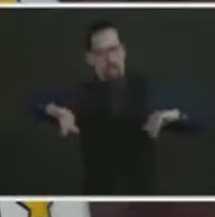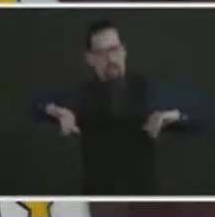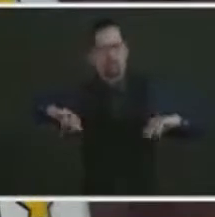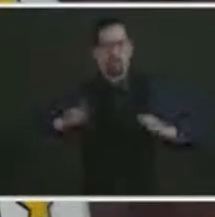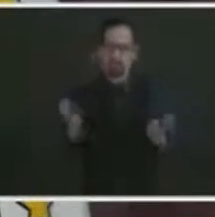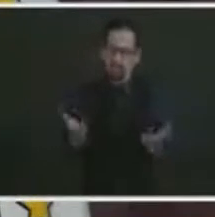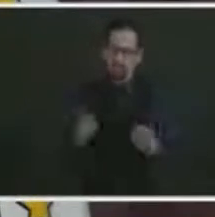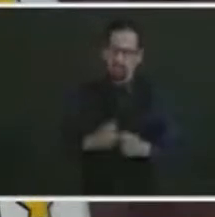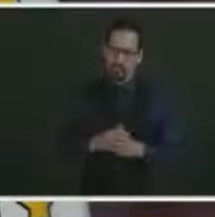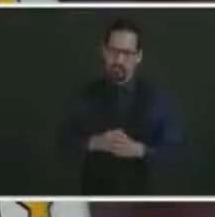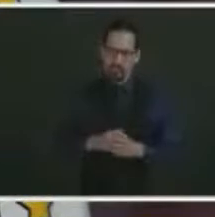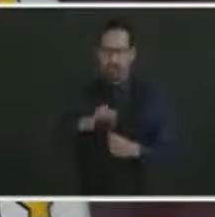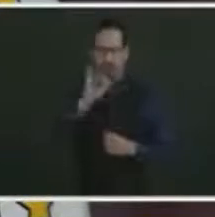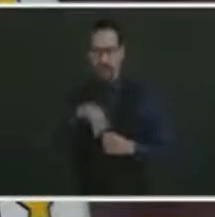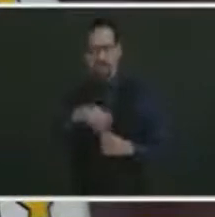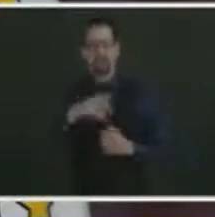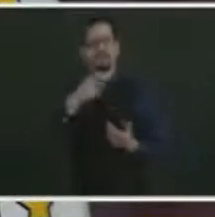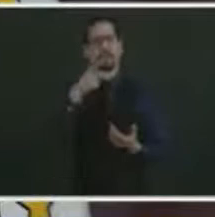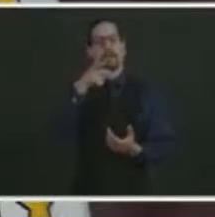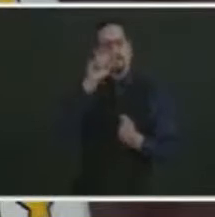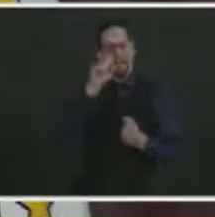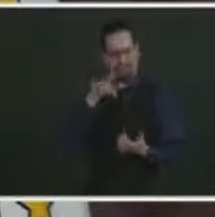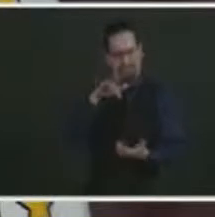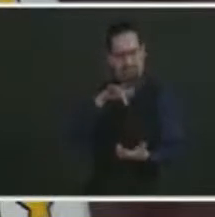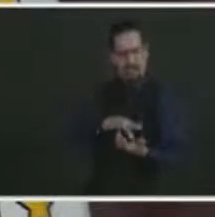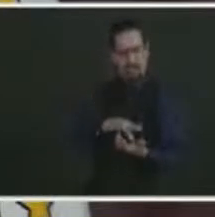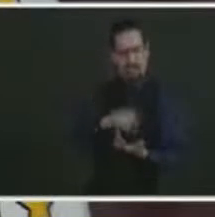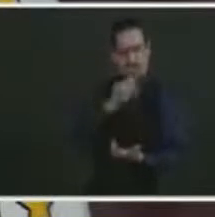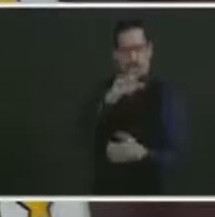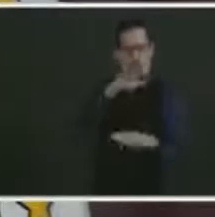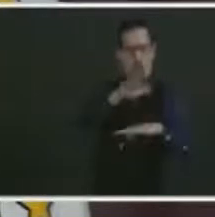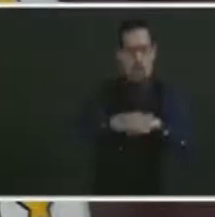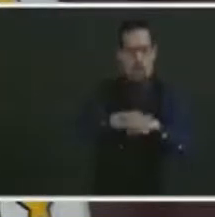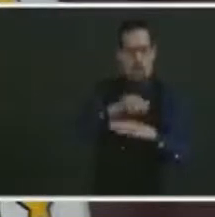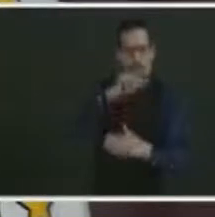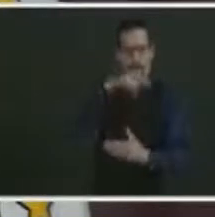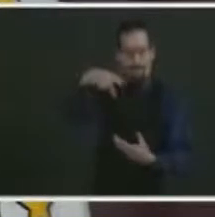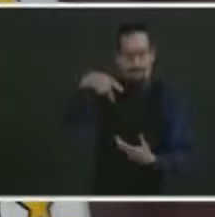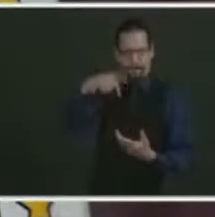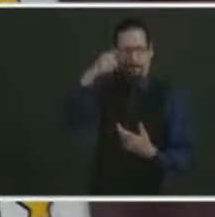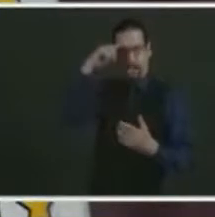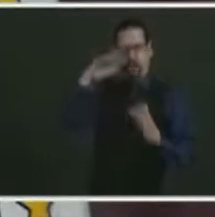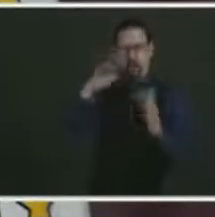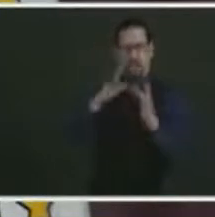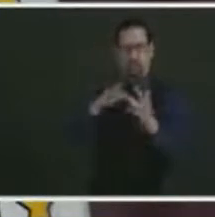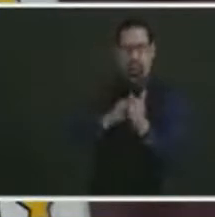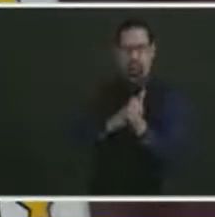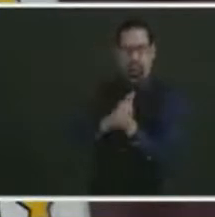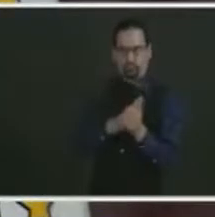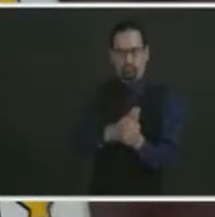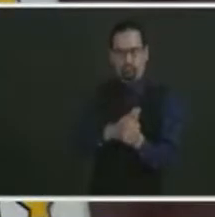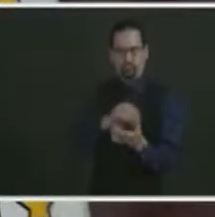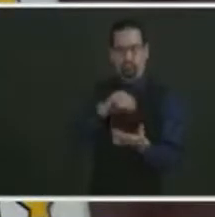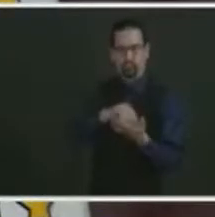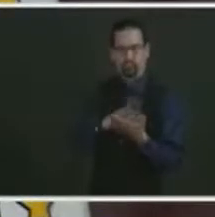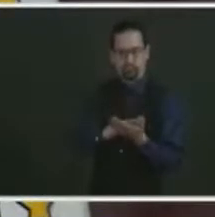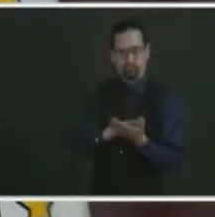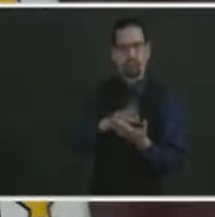off. It just tracks where you have been, the locations where you have